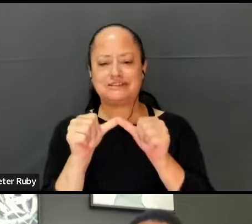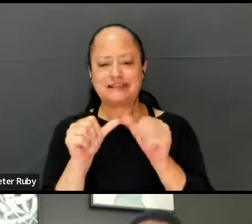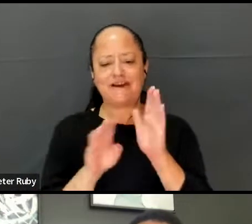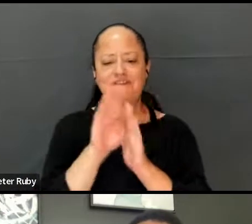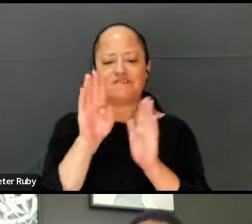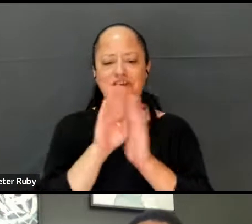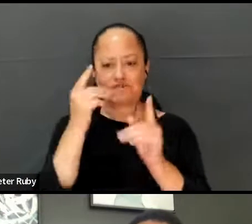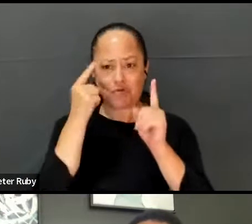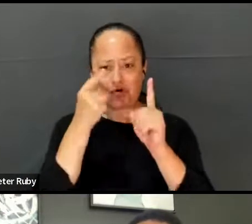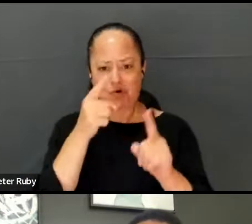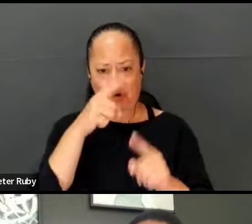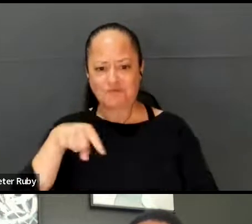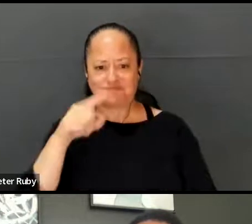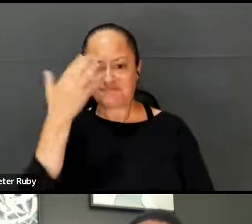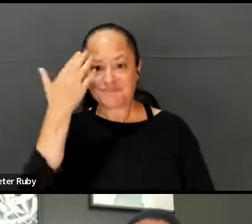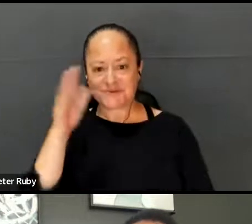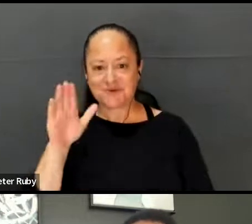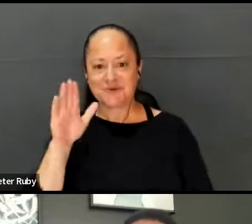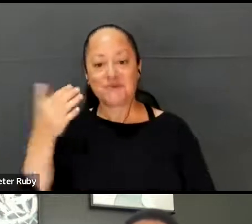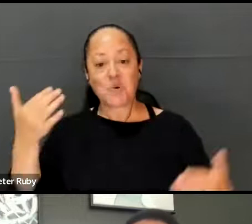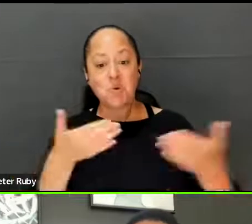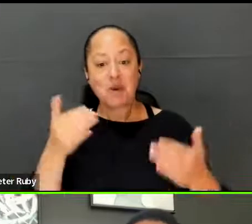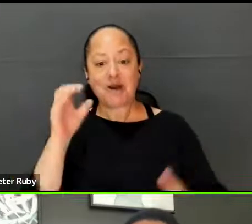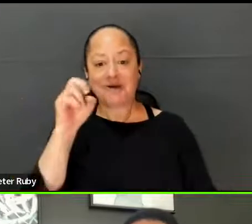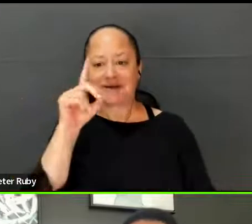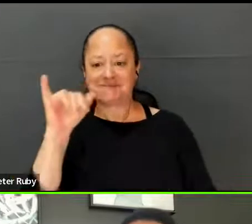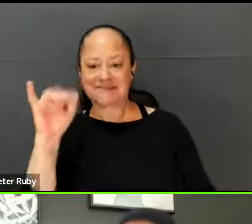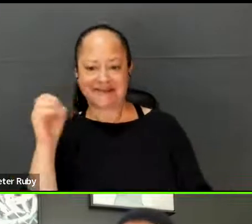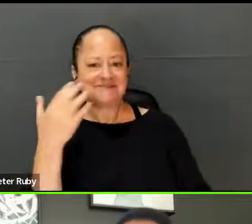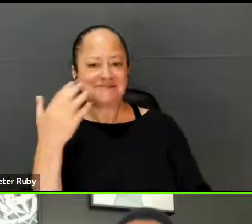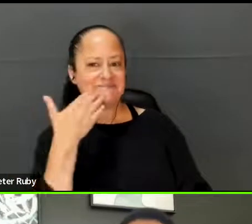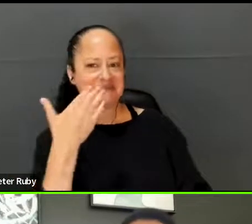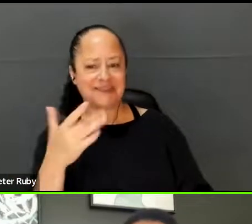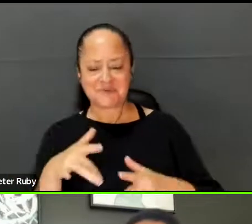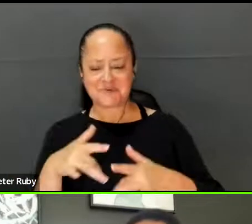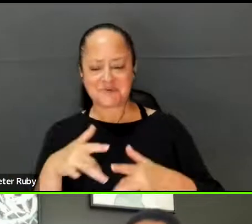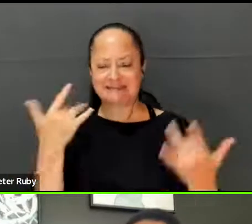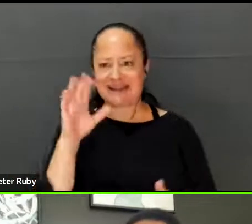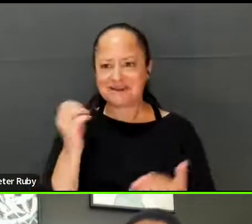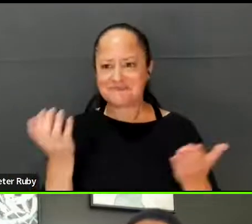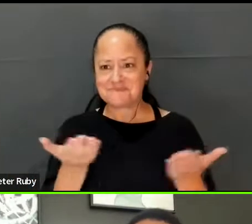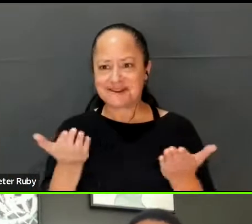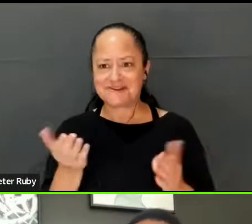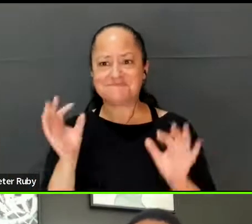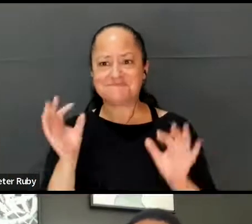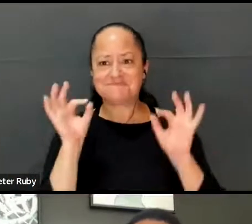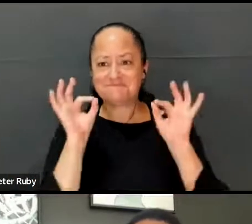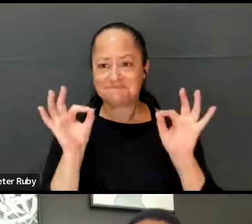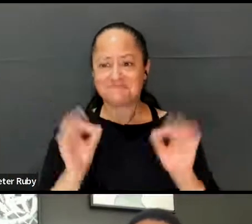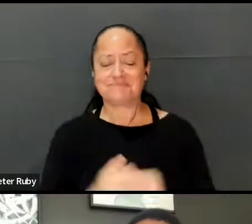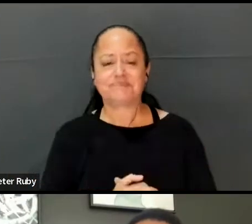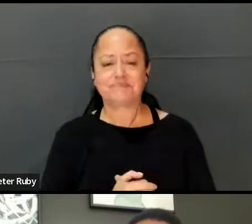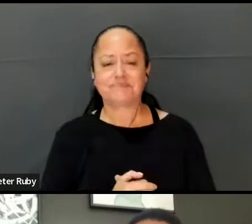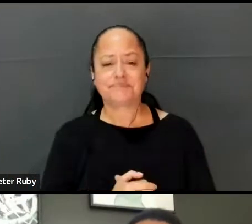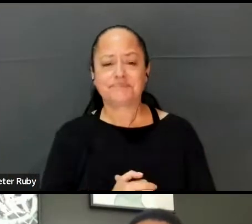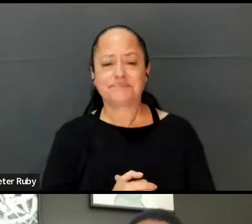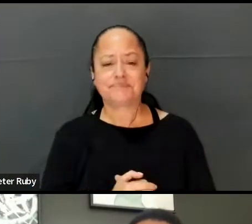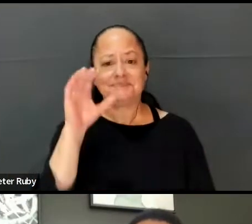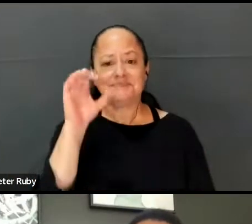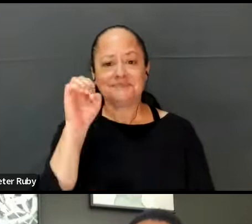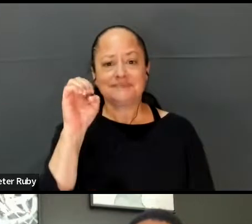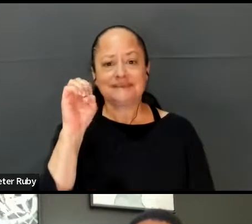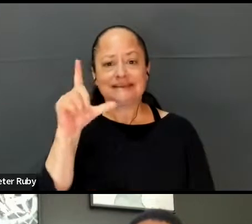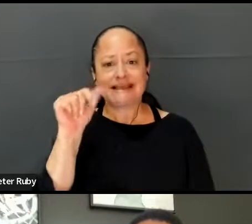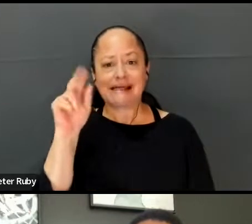know. Welcome, Eddie. Thank you. Delighted to be here. Awesome. And Eleanors